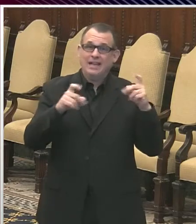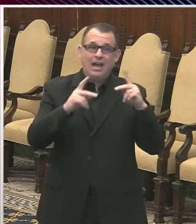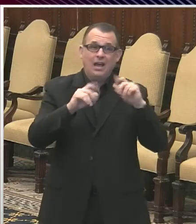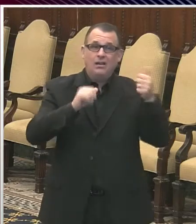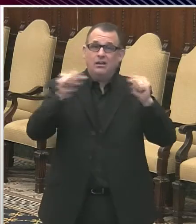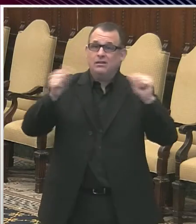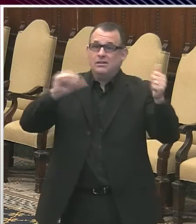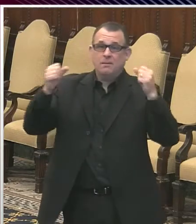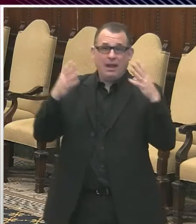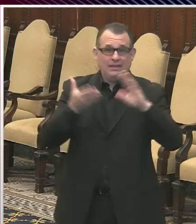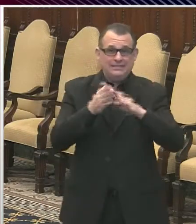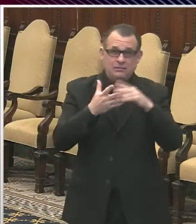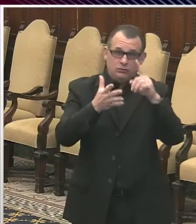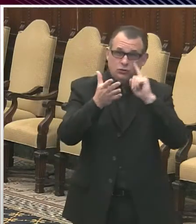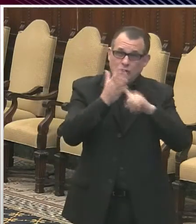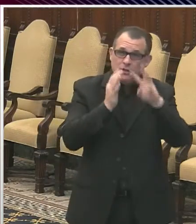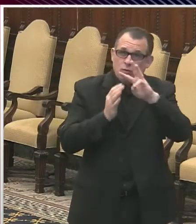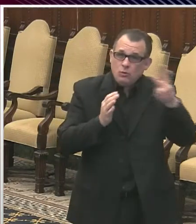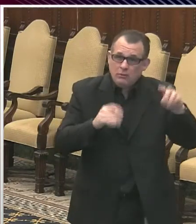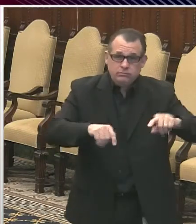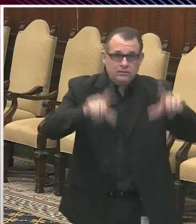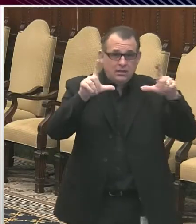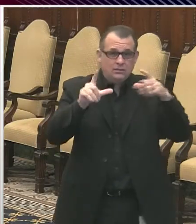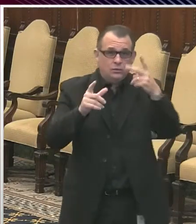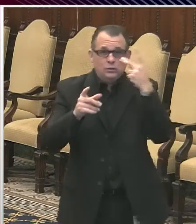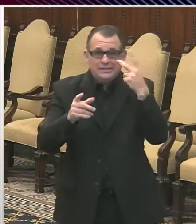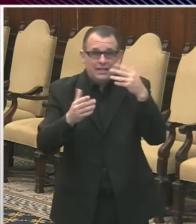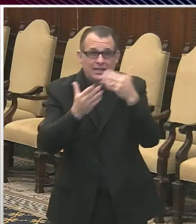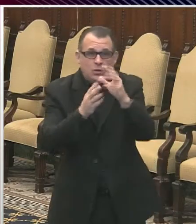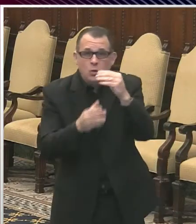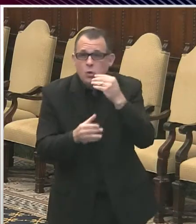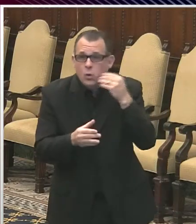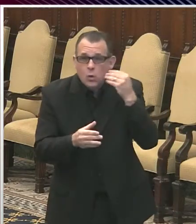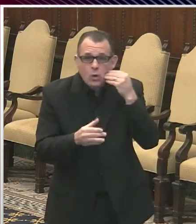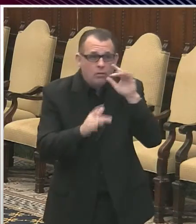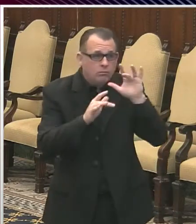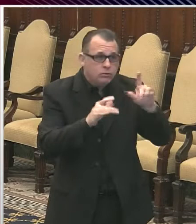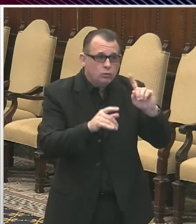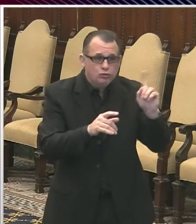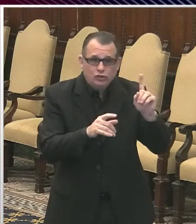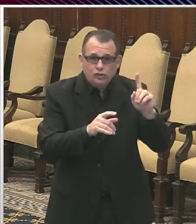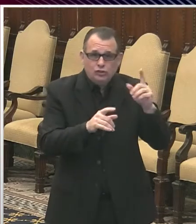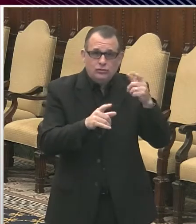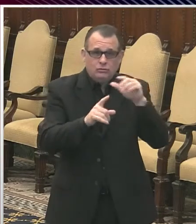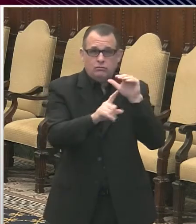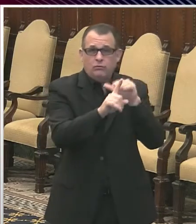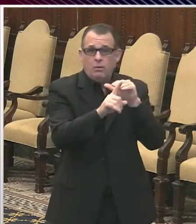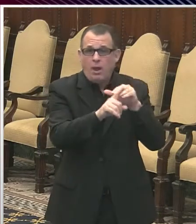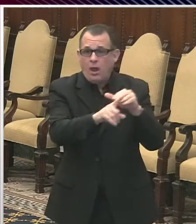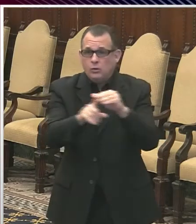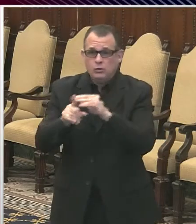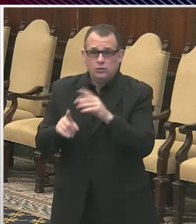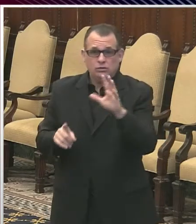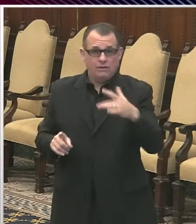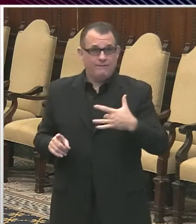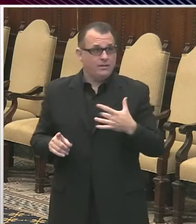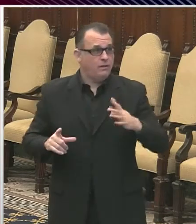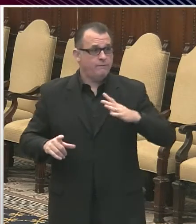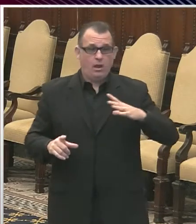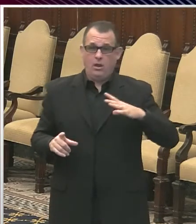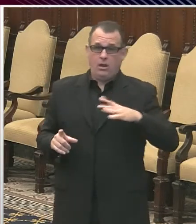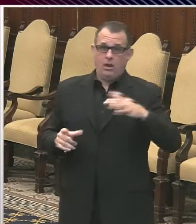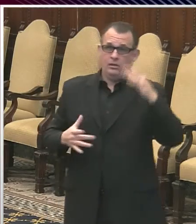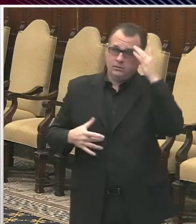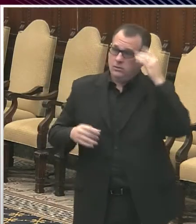www.phila.gov/testing to find all the different sites and how you get there. And then just to talk to everyone else who doesn't have symptoms right now, we